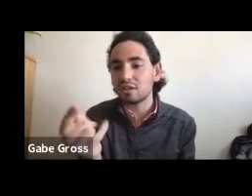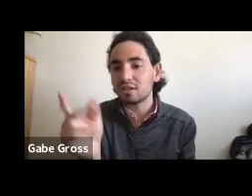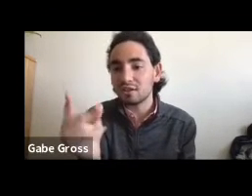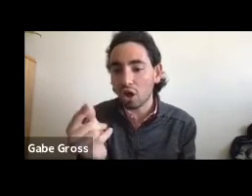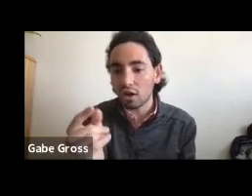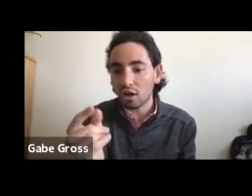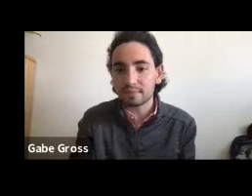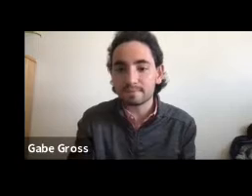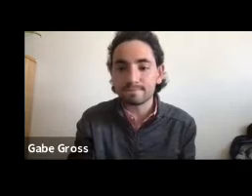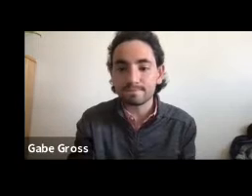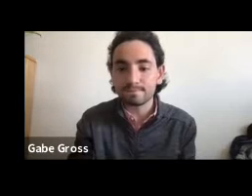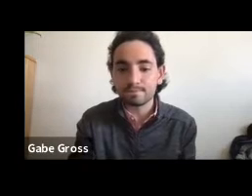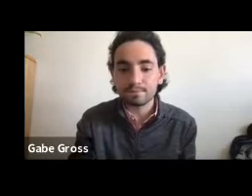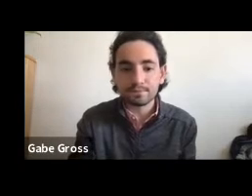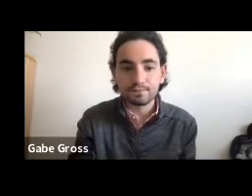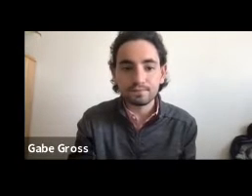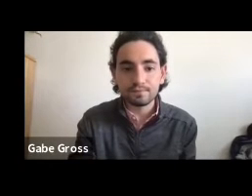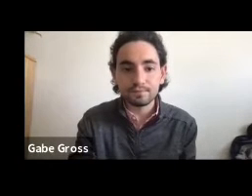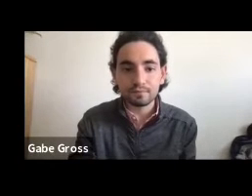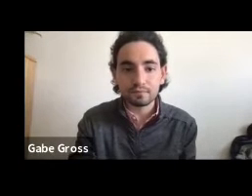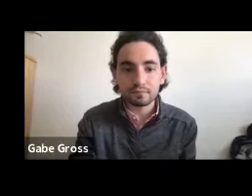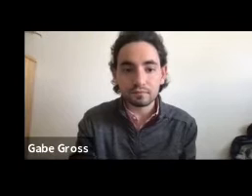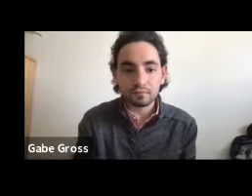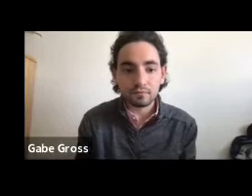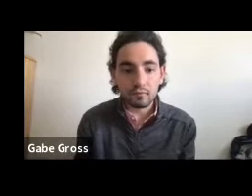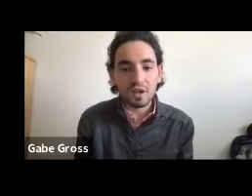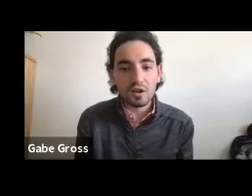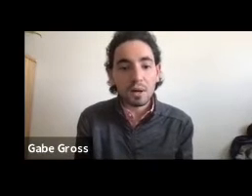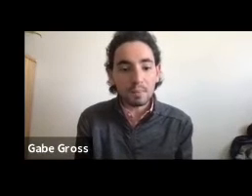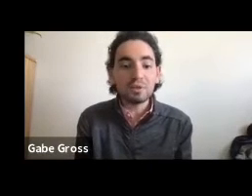snapping to get your dog's attention. Dog.